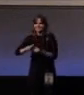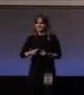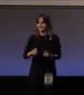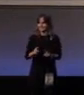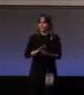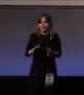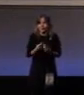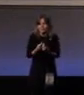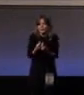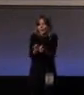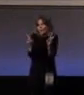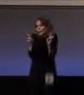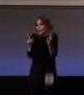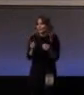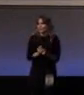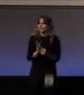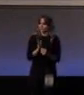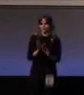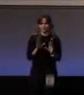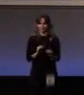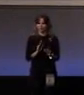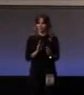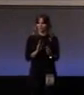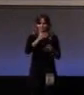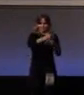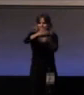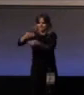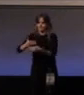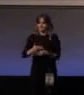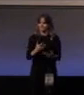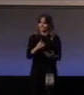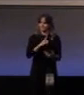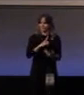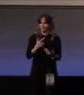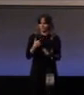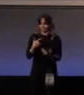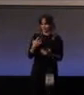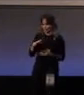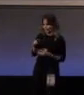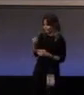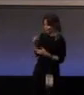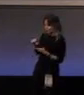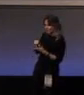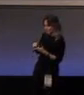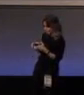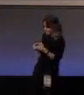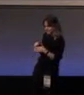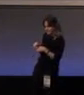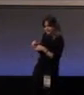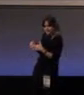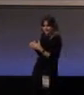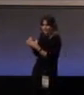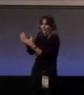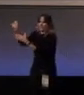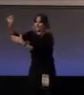pure zo werd de stop purification to stop to develop my little boy en zoiets toilet steeds wat is